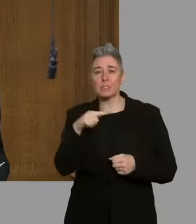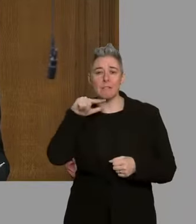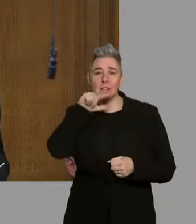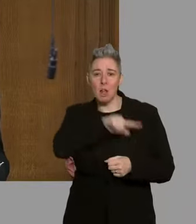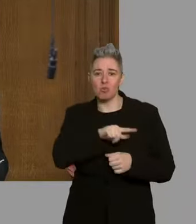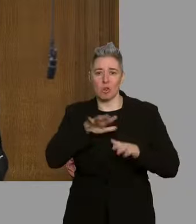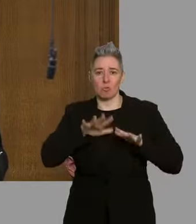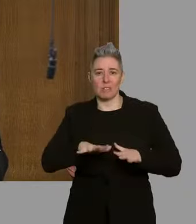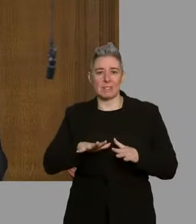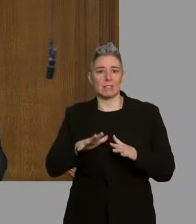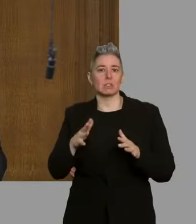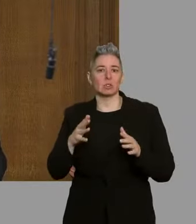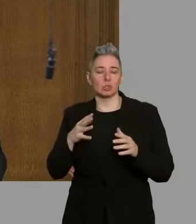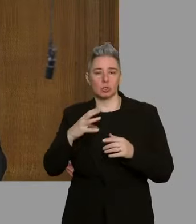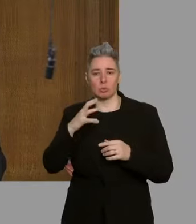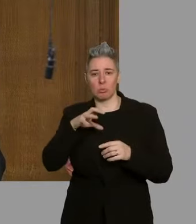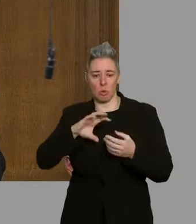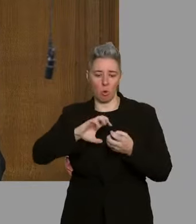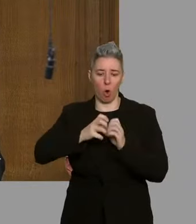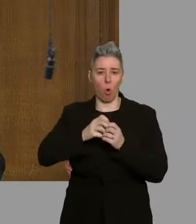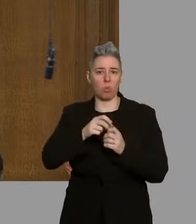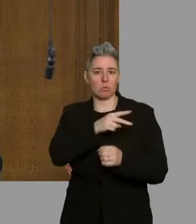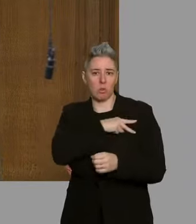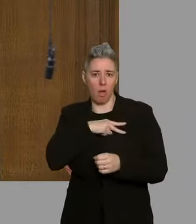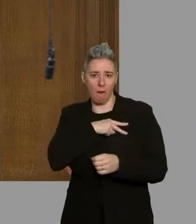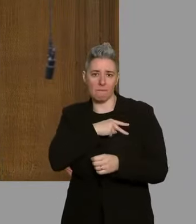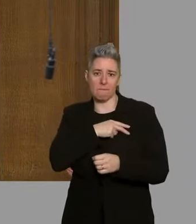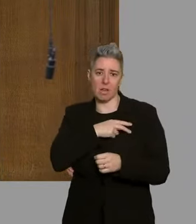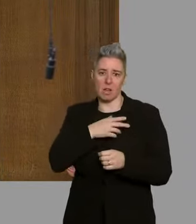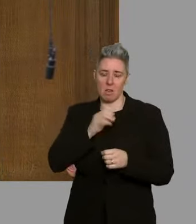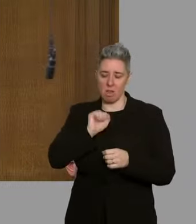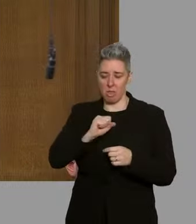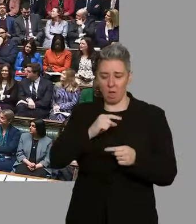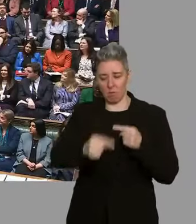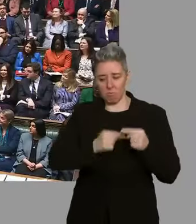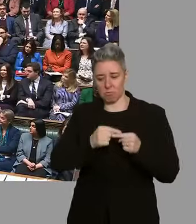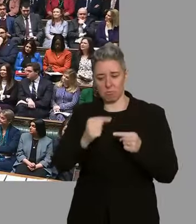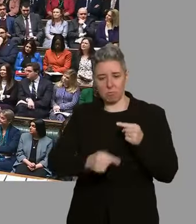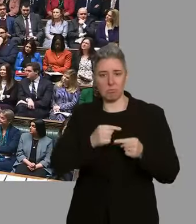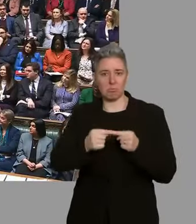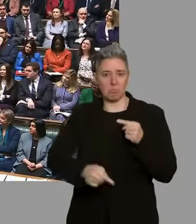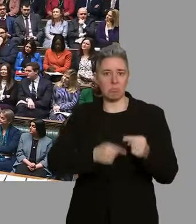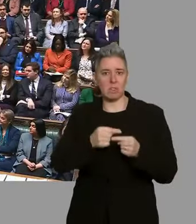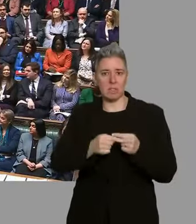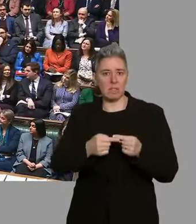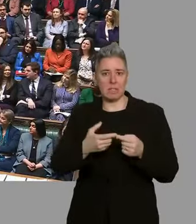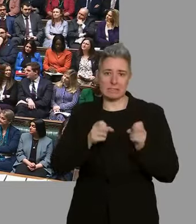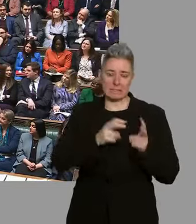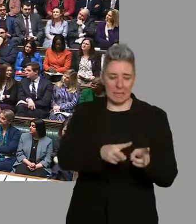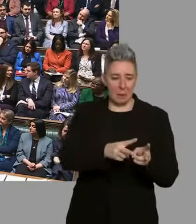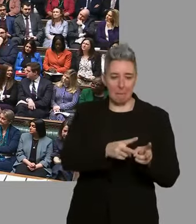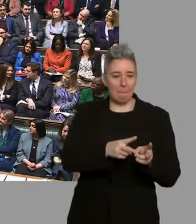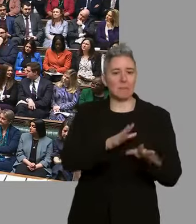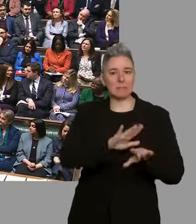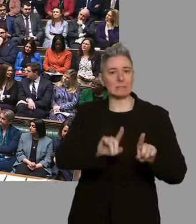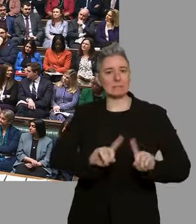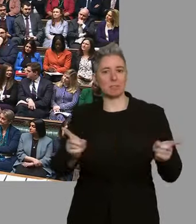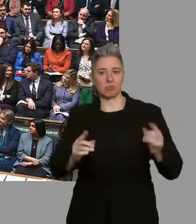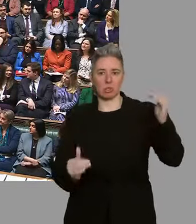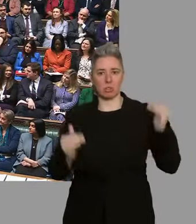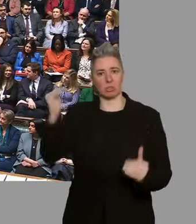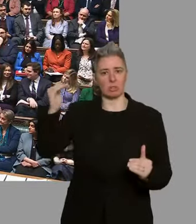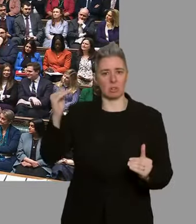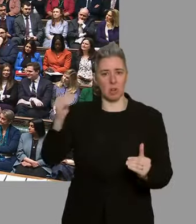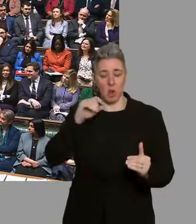in very poor health, are treated equally to their core workers in the MPS? Prime Minister. Can I thank him for his